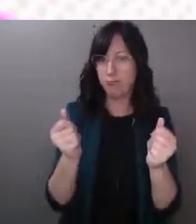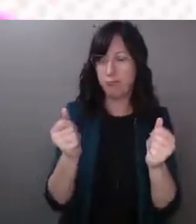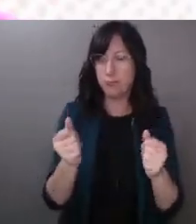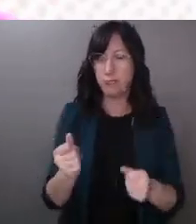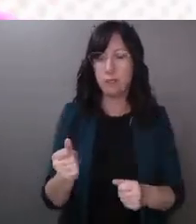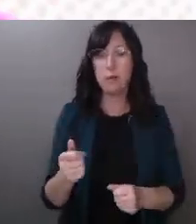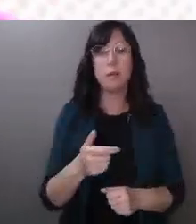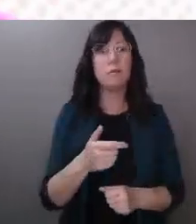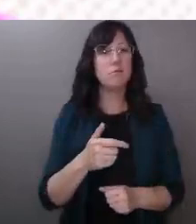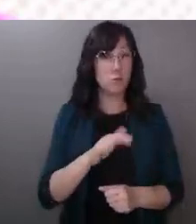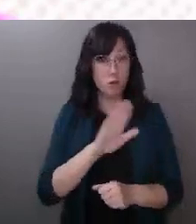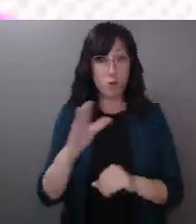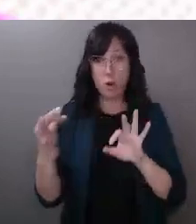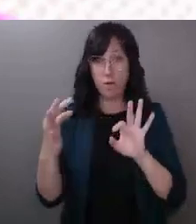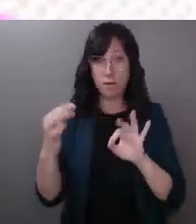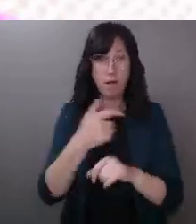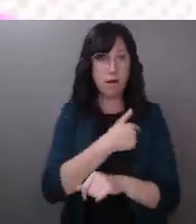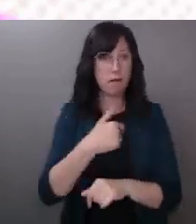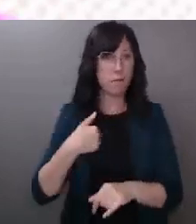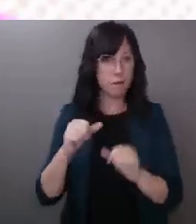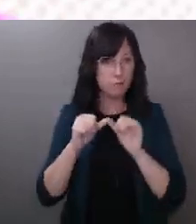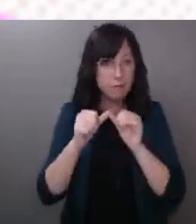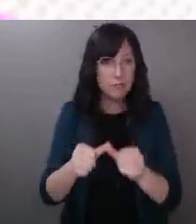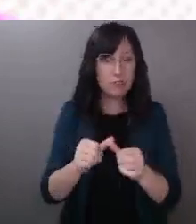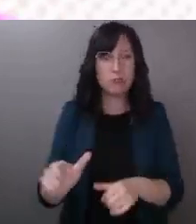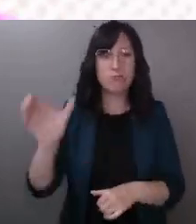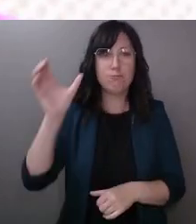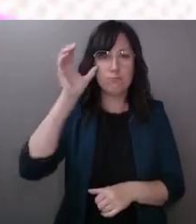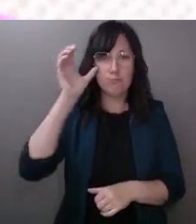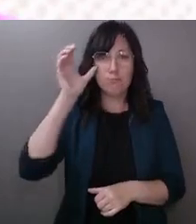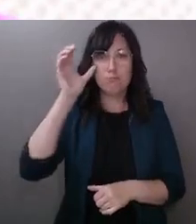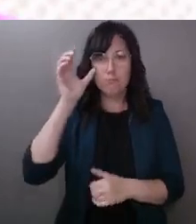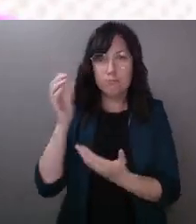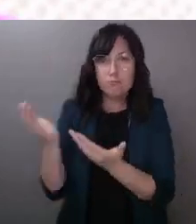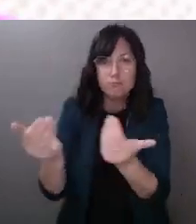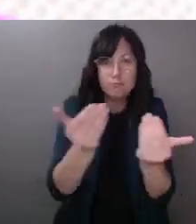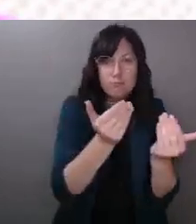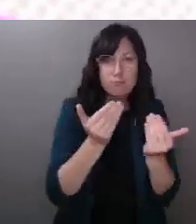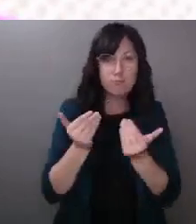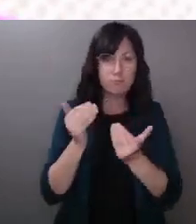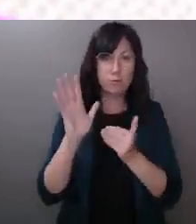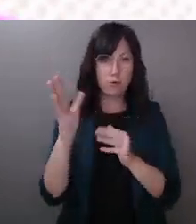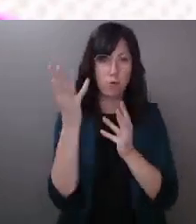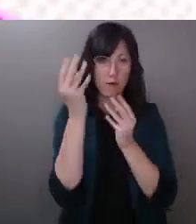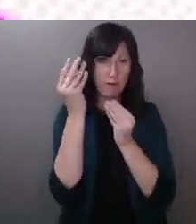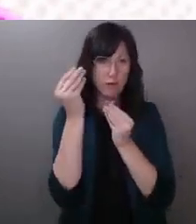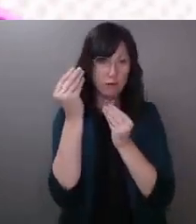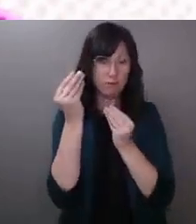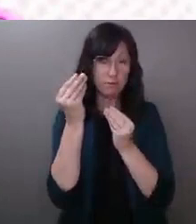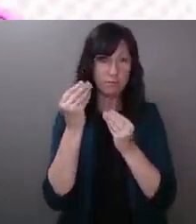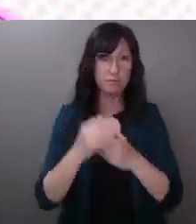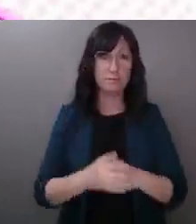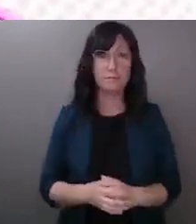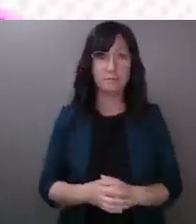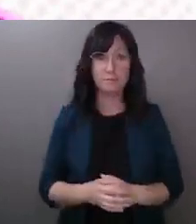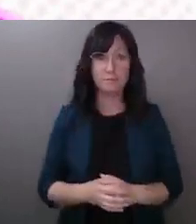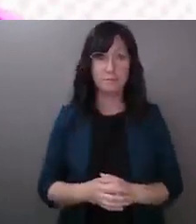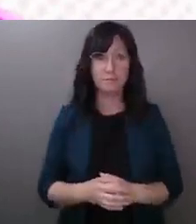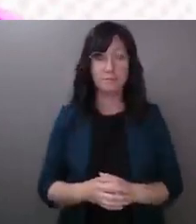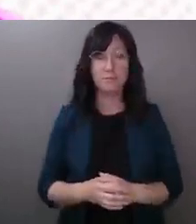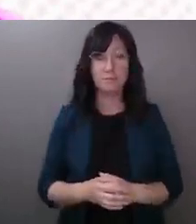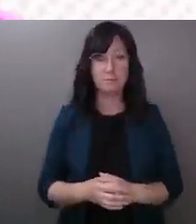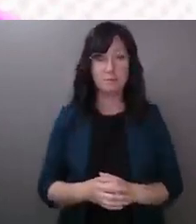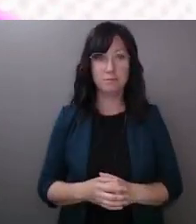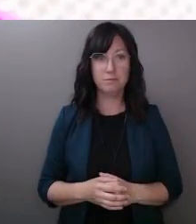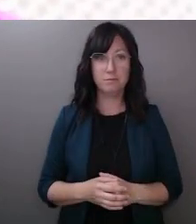to hear you and act upon what customers are telling us. We also want